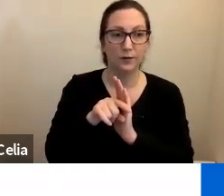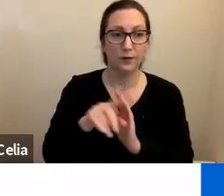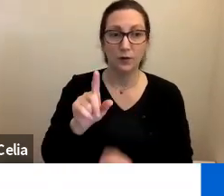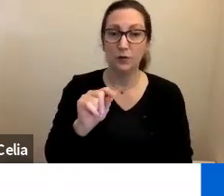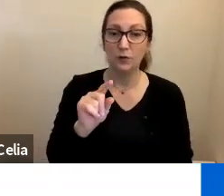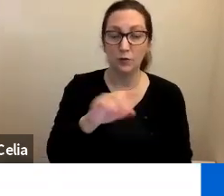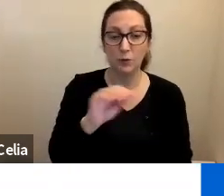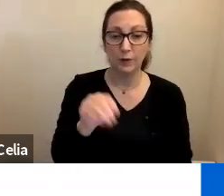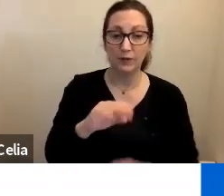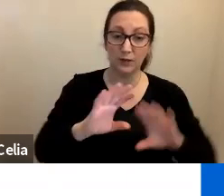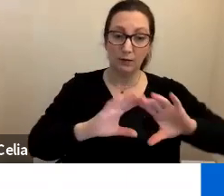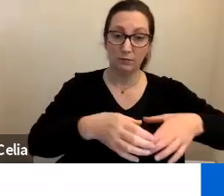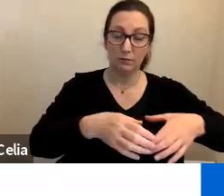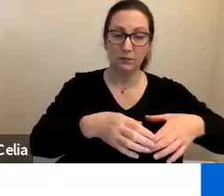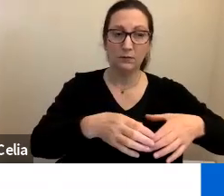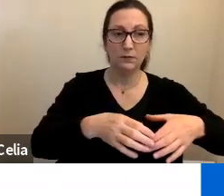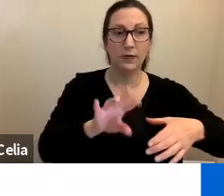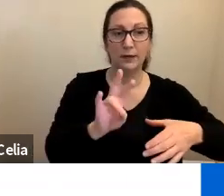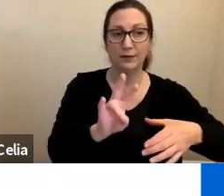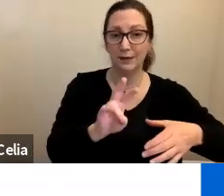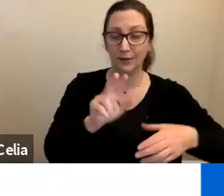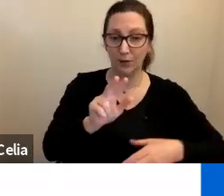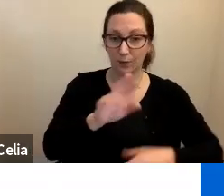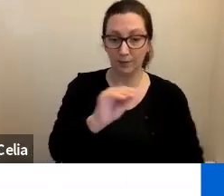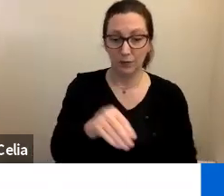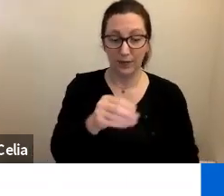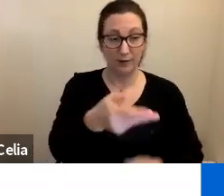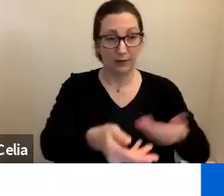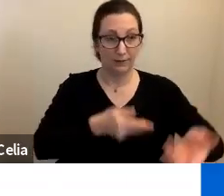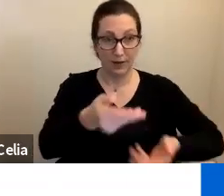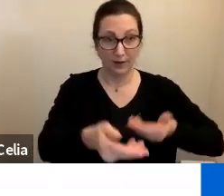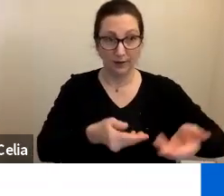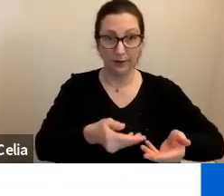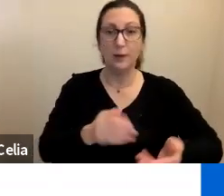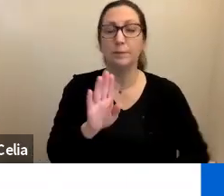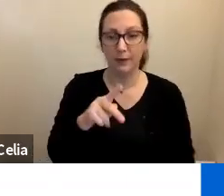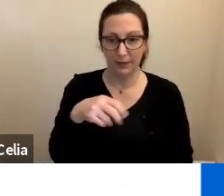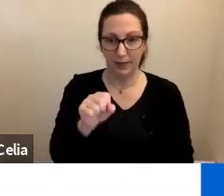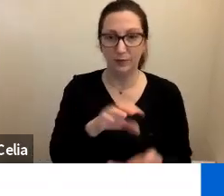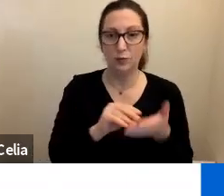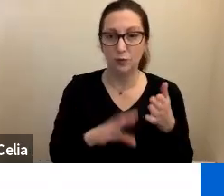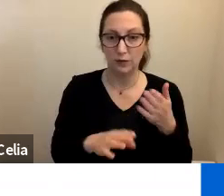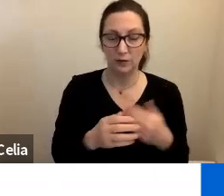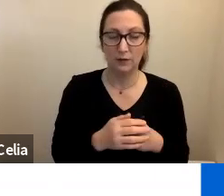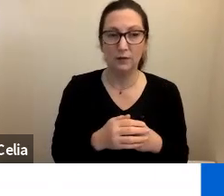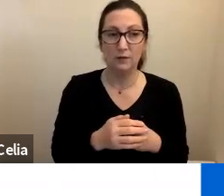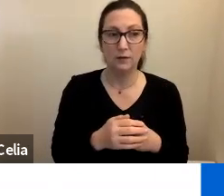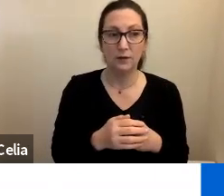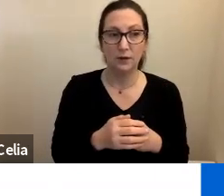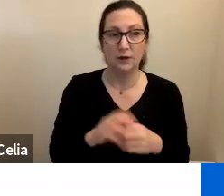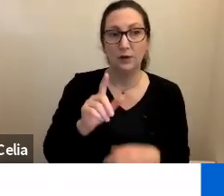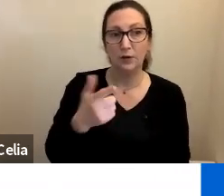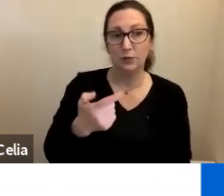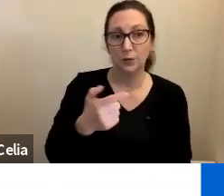20% pool, 73% of invitees were BPS students, followed by